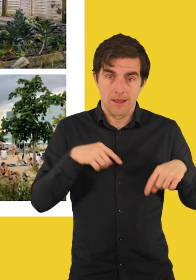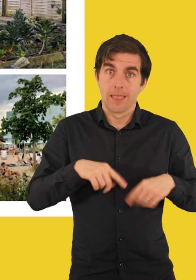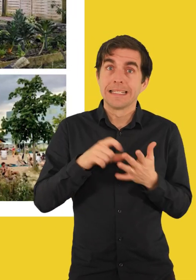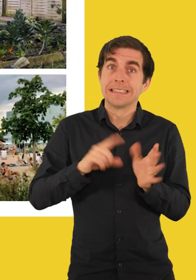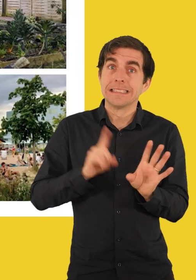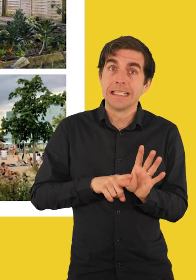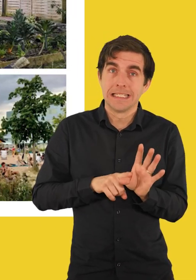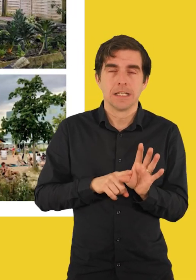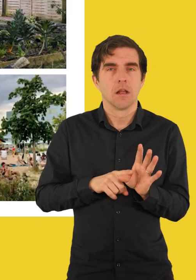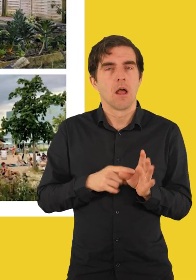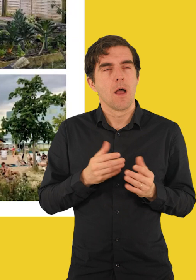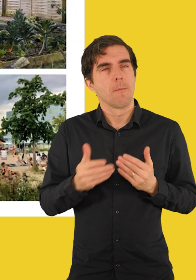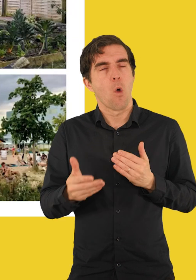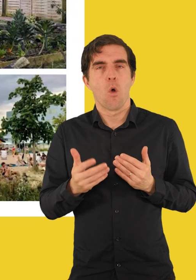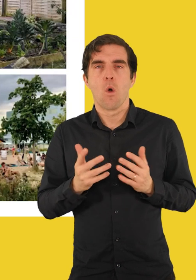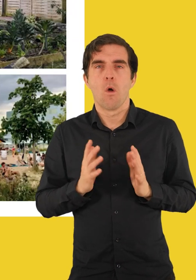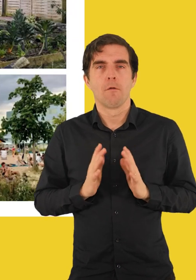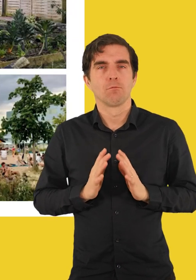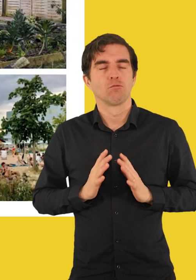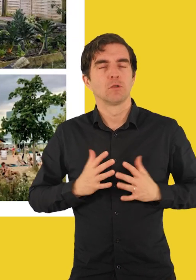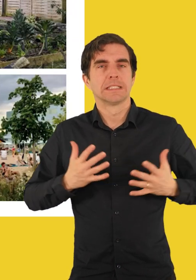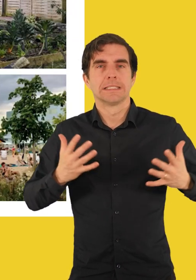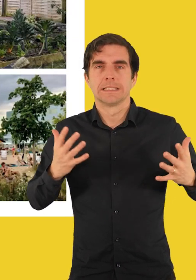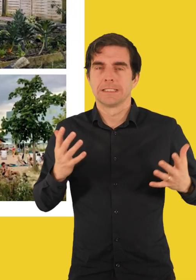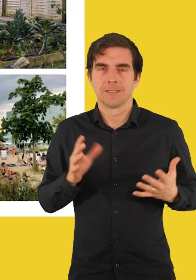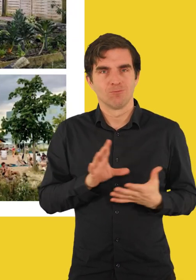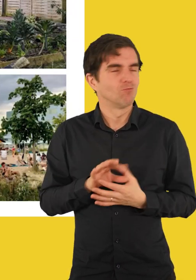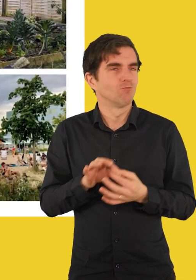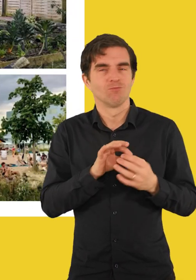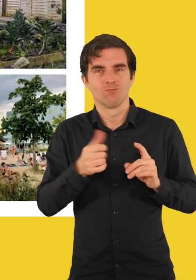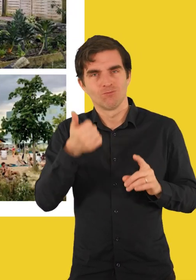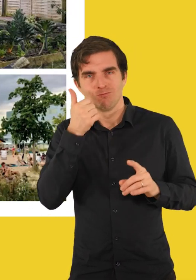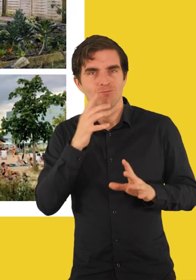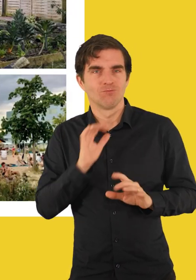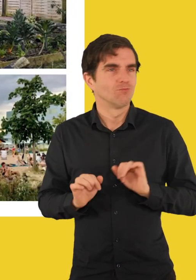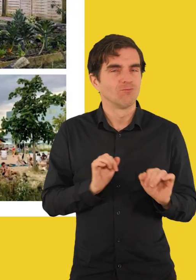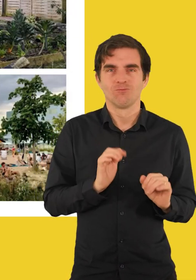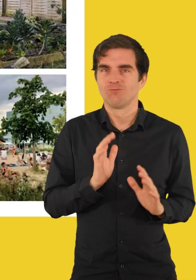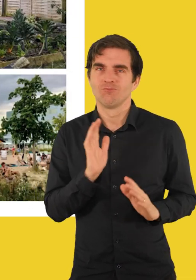with the city, it gives a bit more freedom to